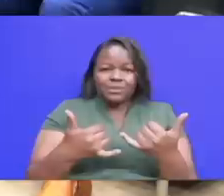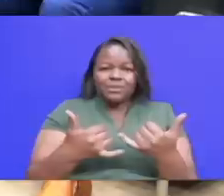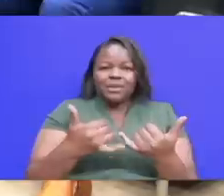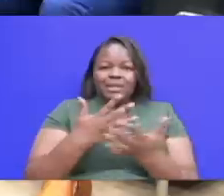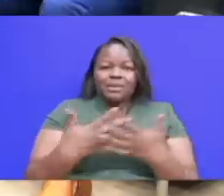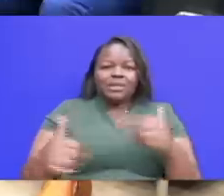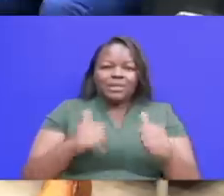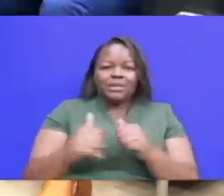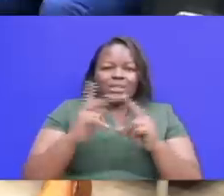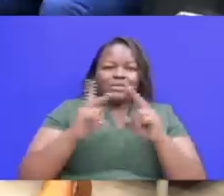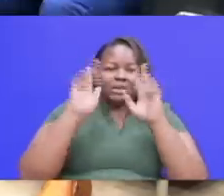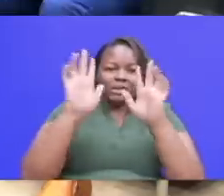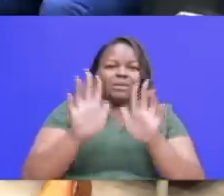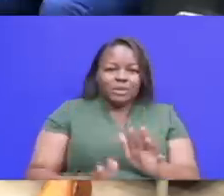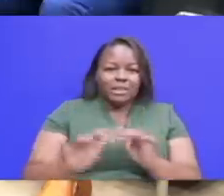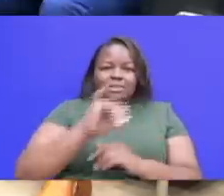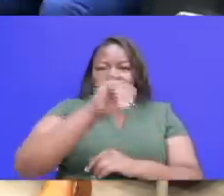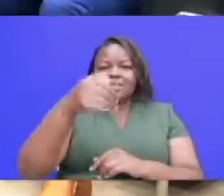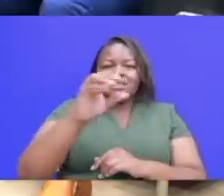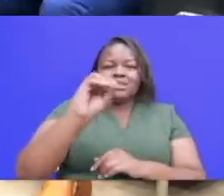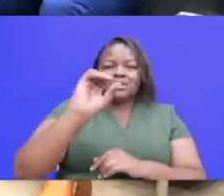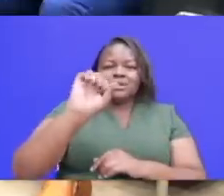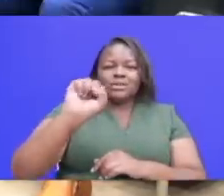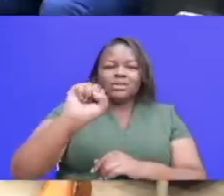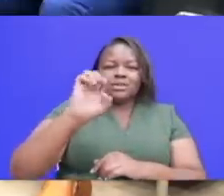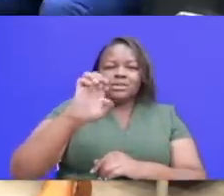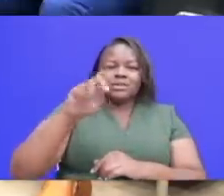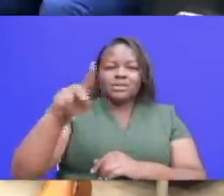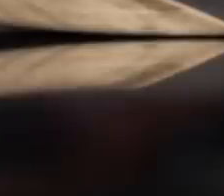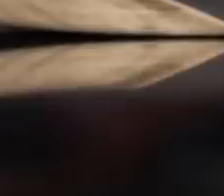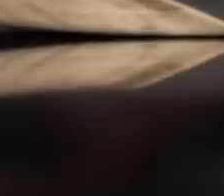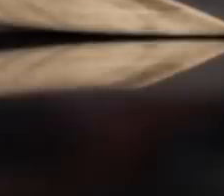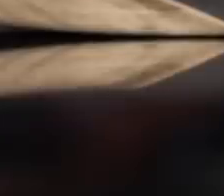is that Joseph said that in verse